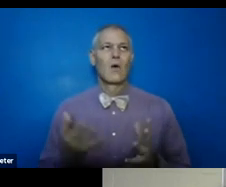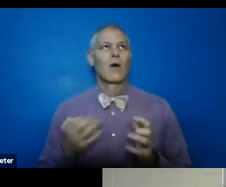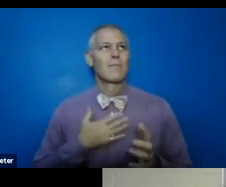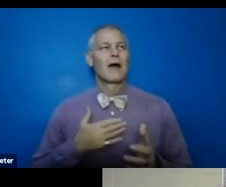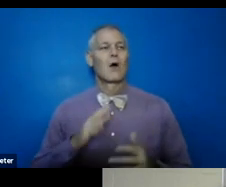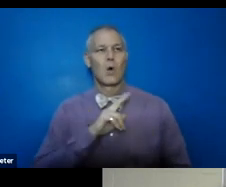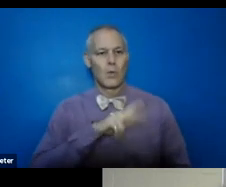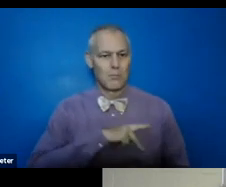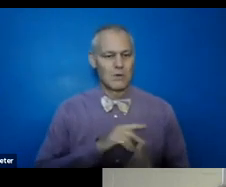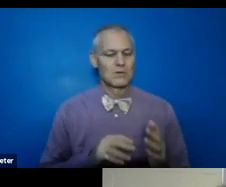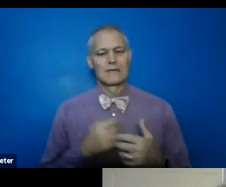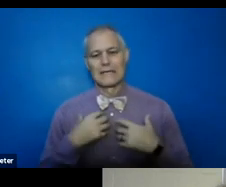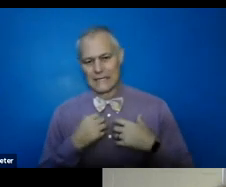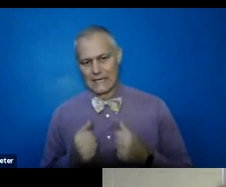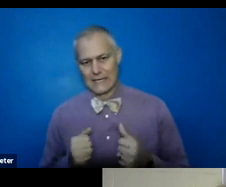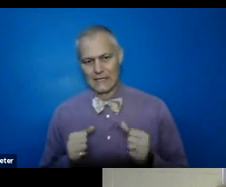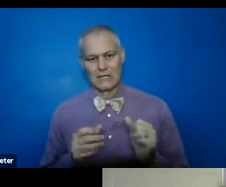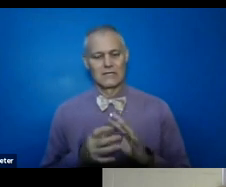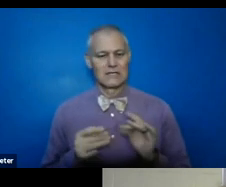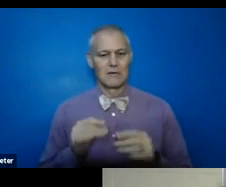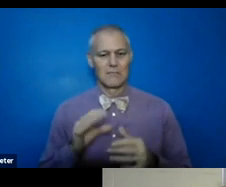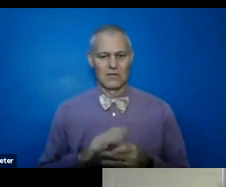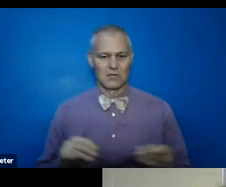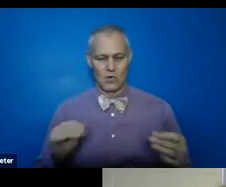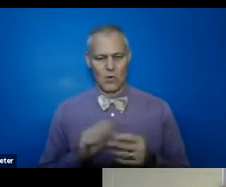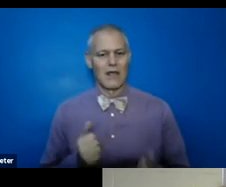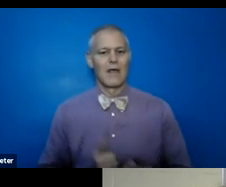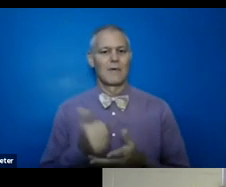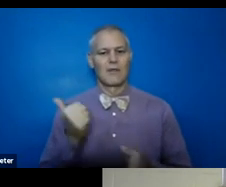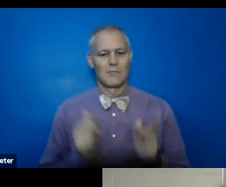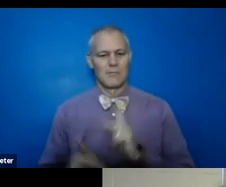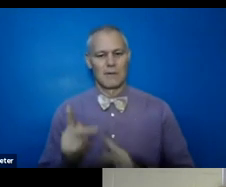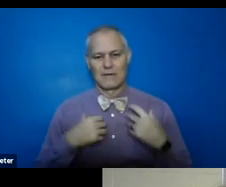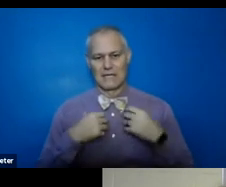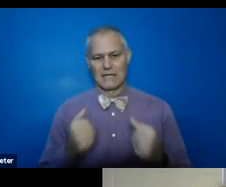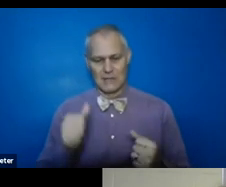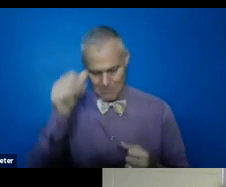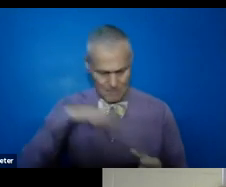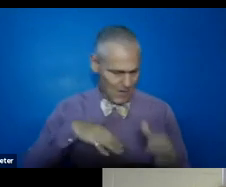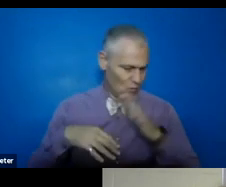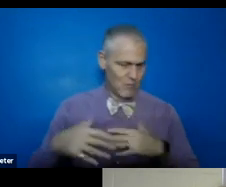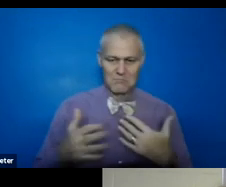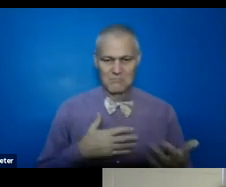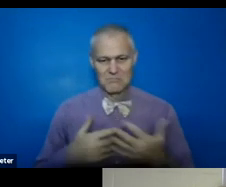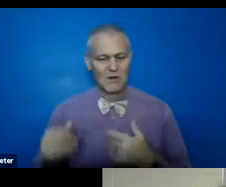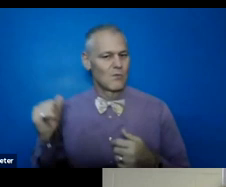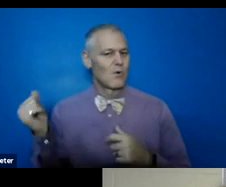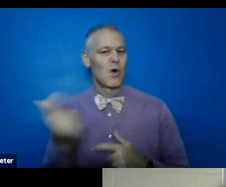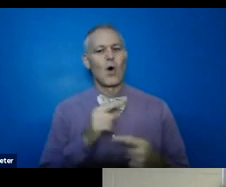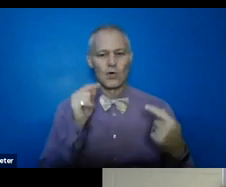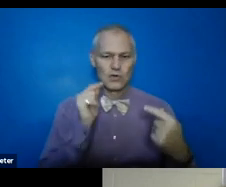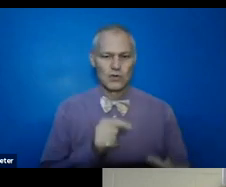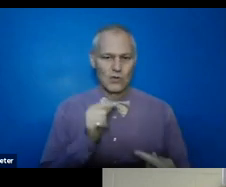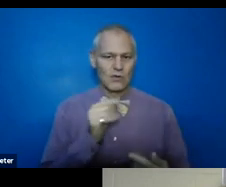personal healing, want to share this story to help other individuals heal, whether you're man or woman. It doesn't matter, because we all struggle with some form